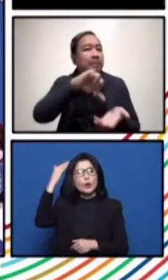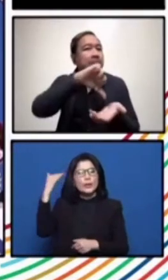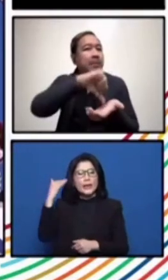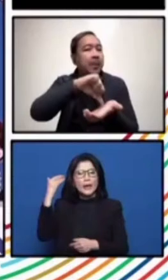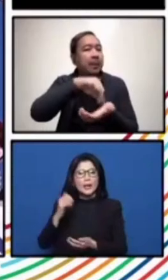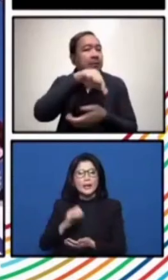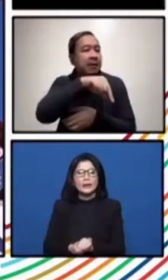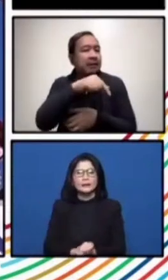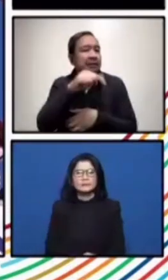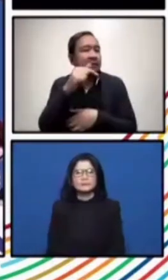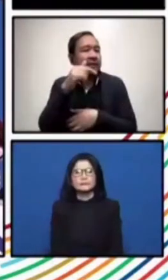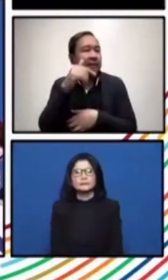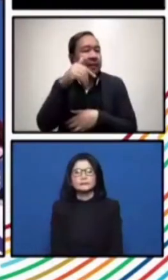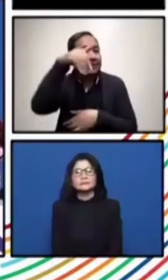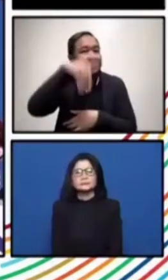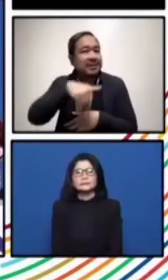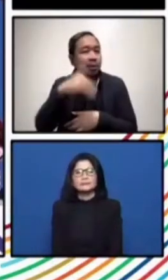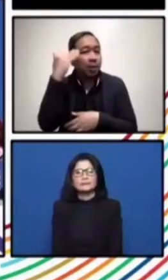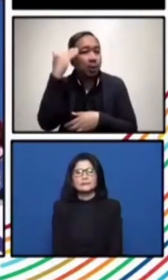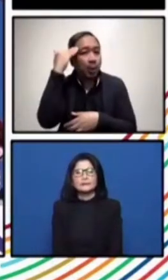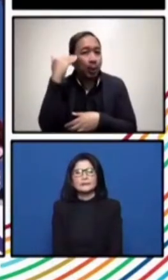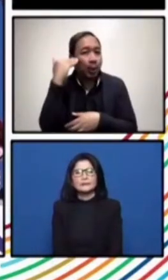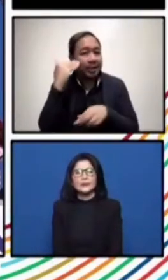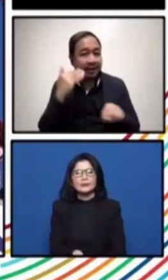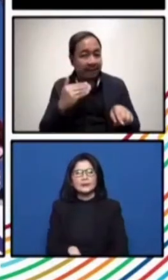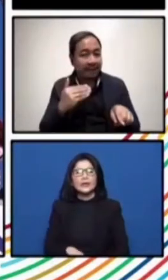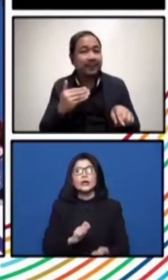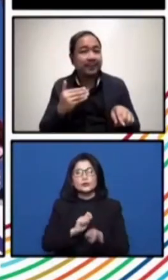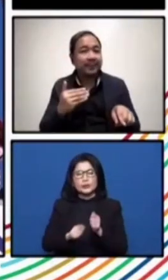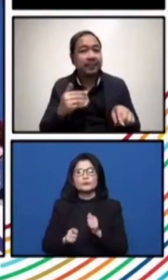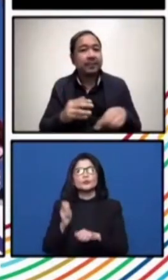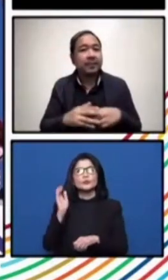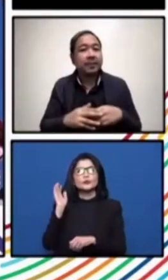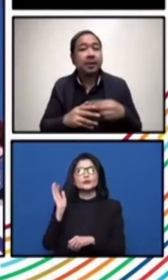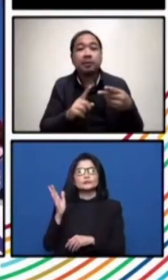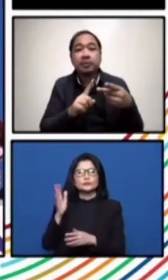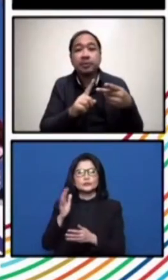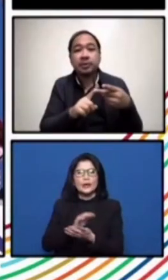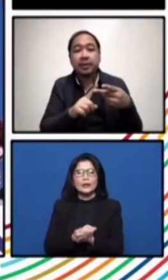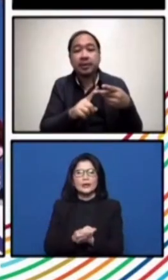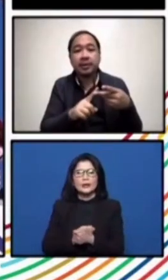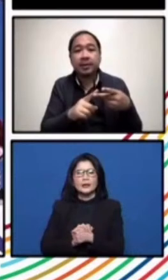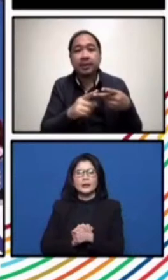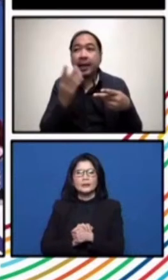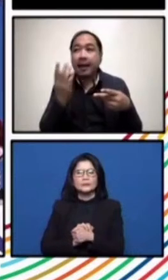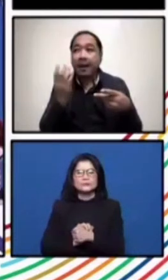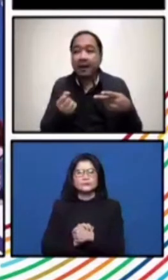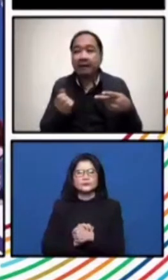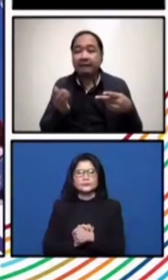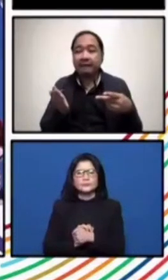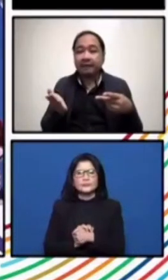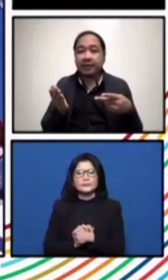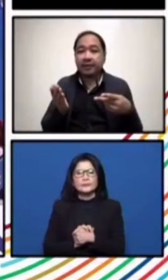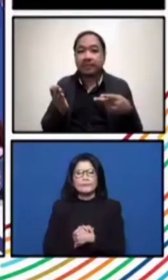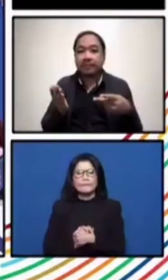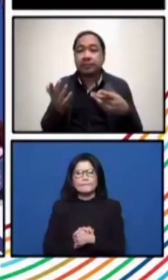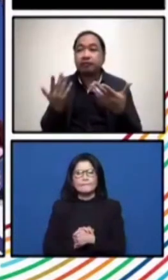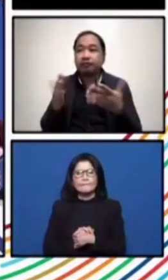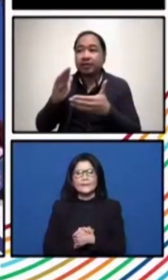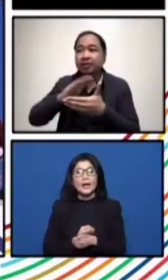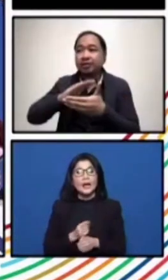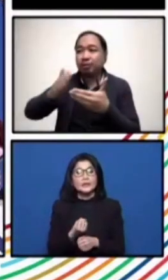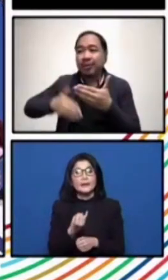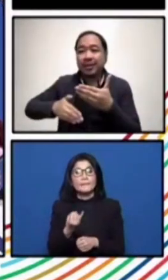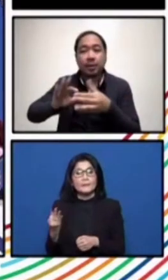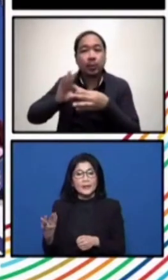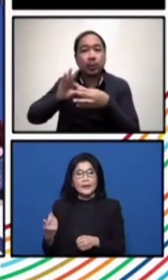as part of this uch aspect framework and there is also uh the work that we have completed with the ministry